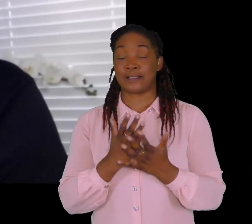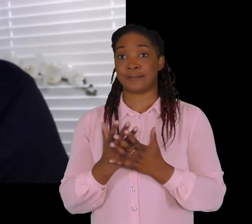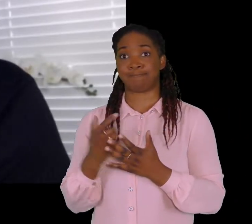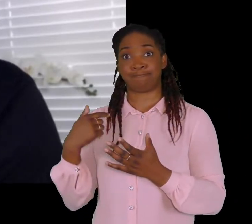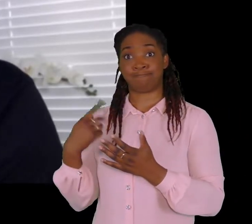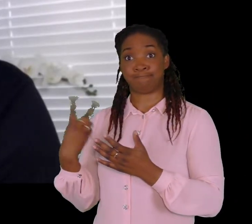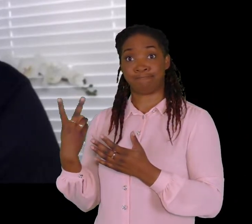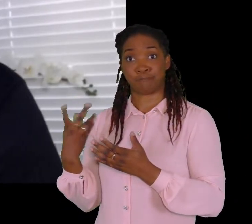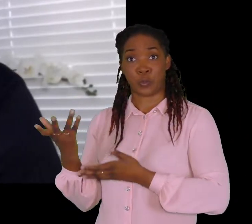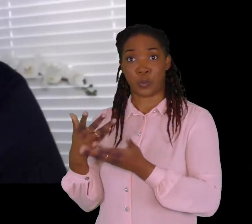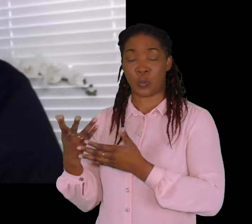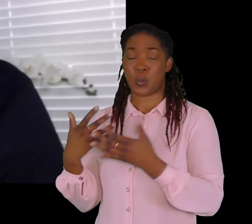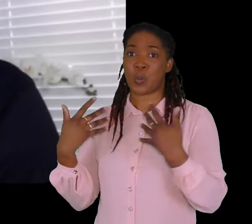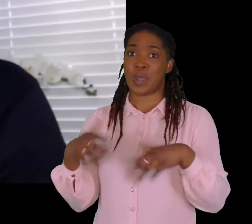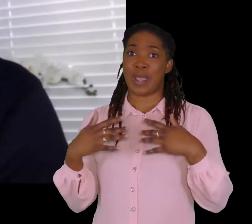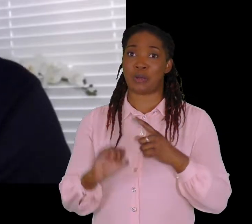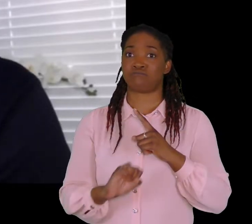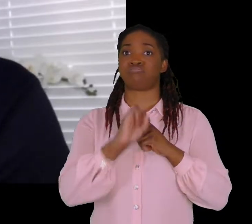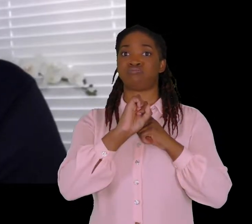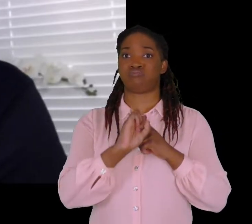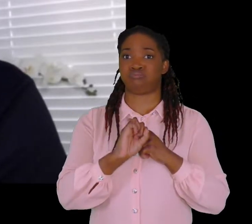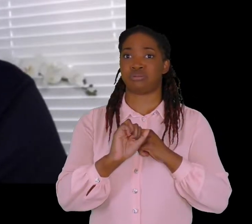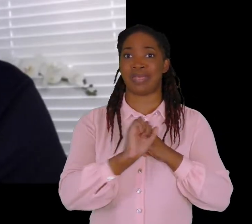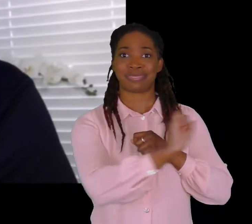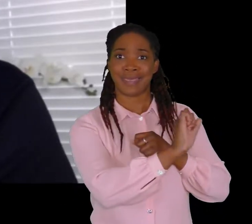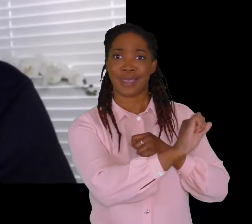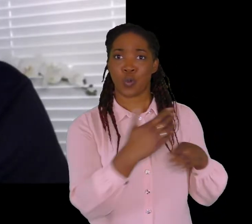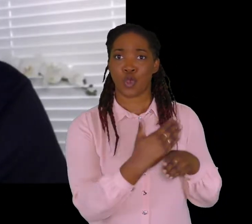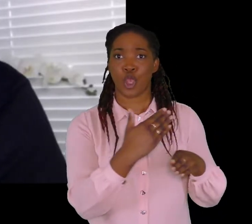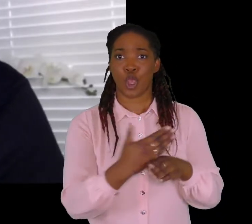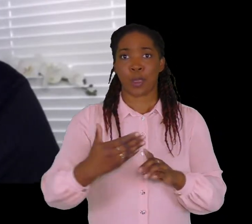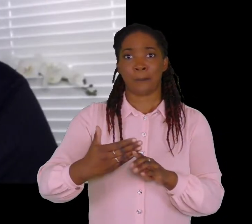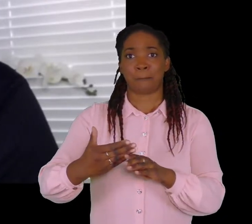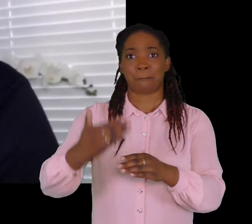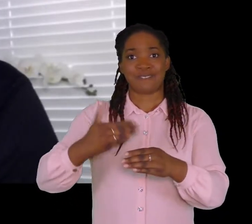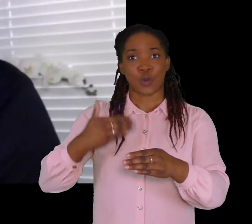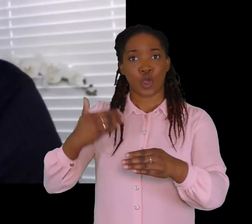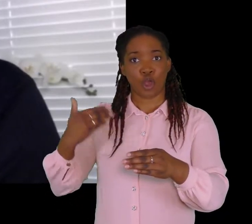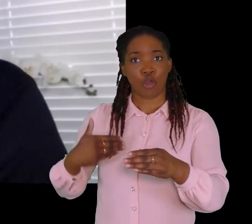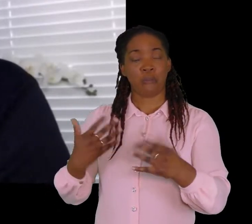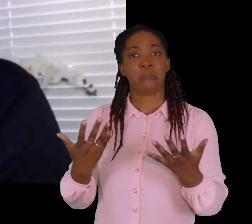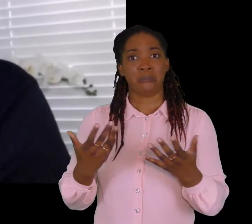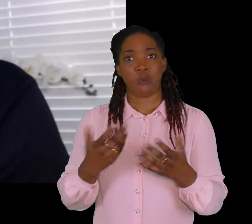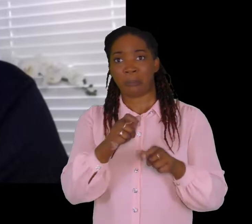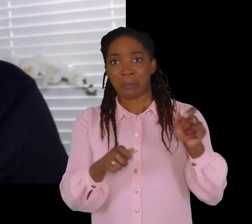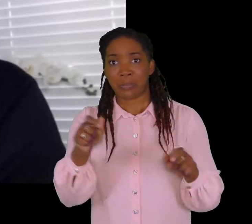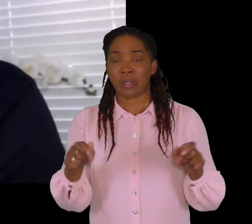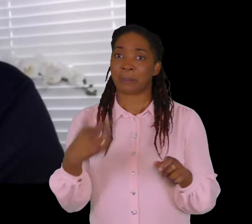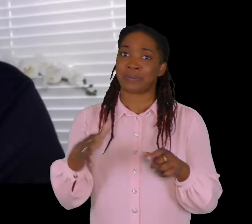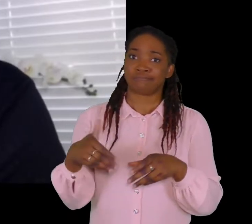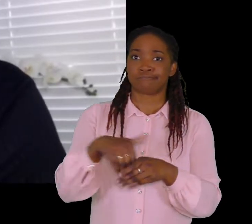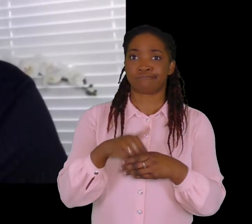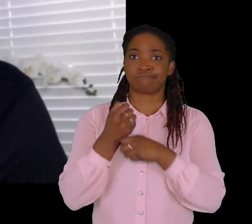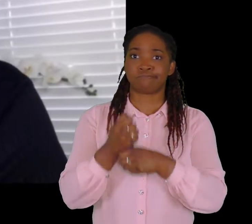it became even more evident as to the work that had already been carried out by those who preceded us.